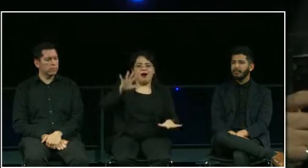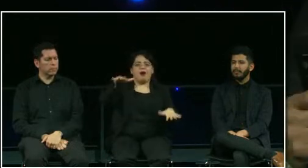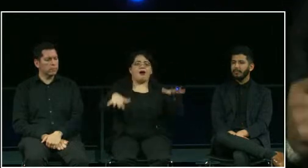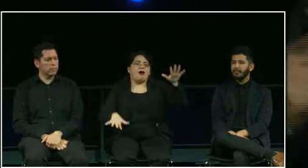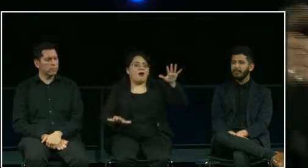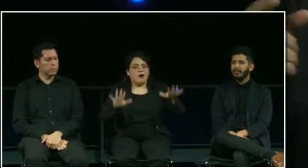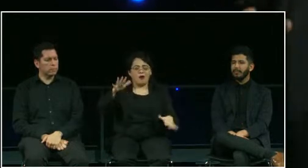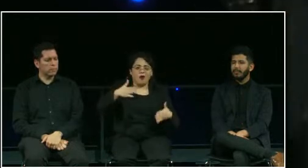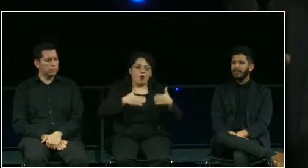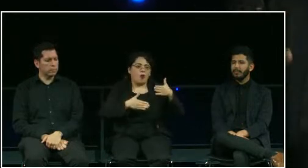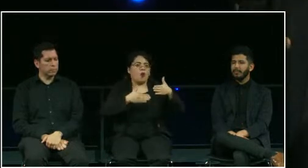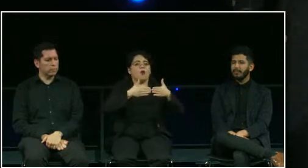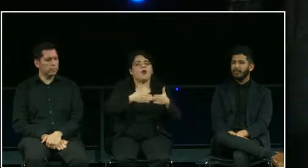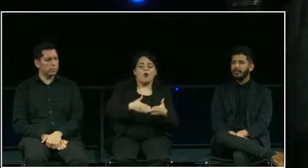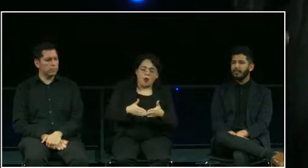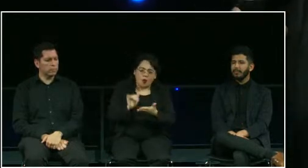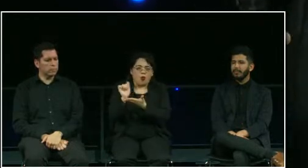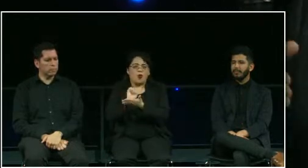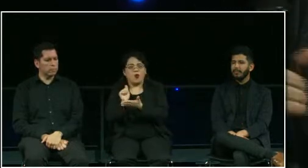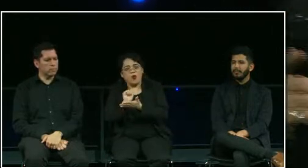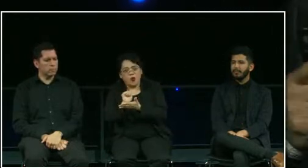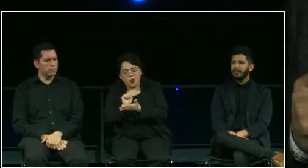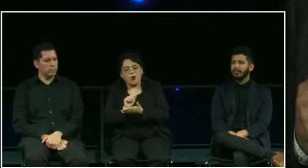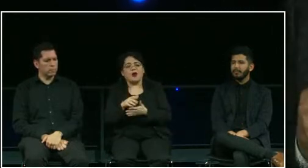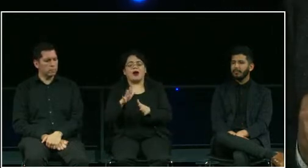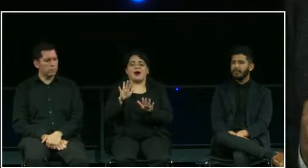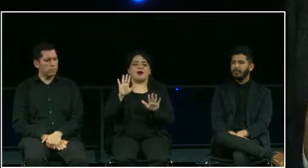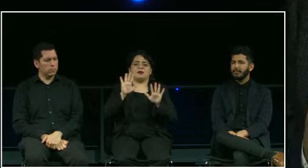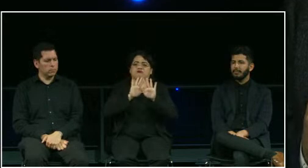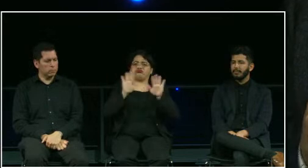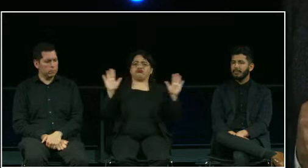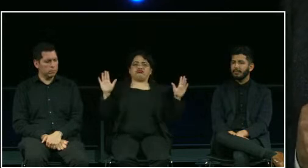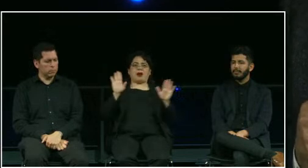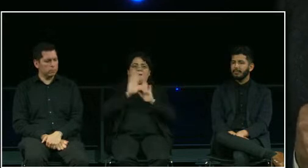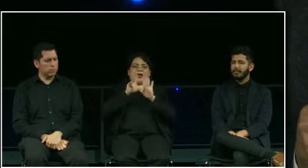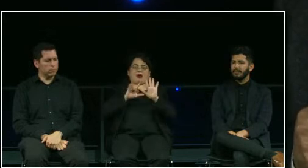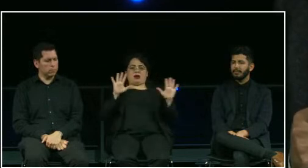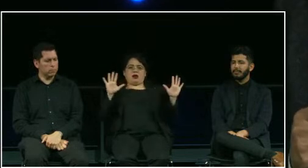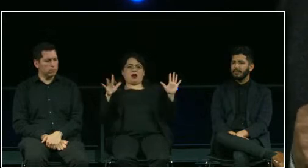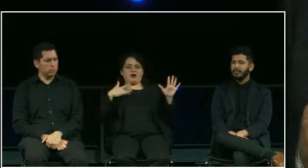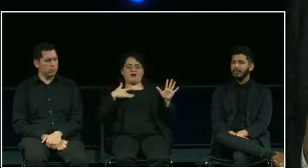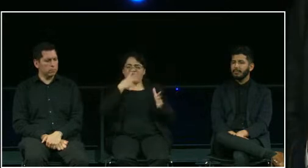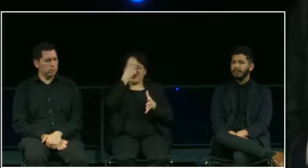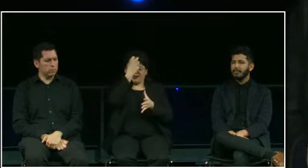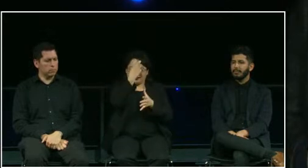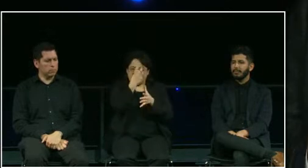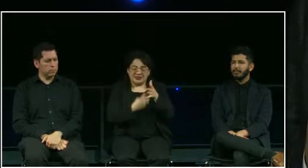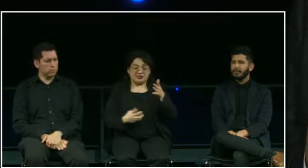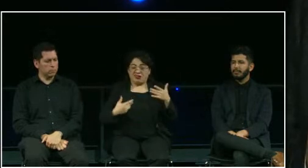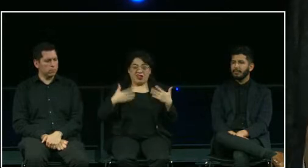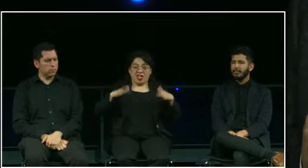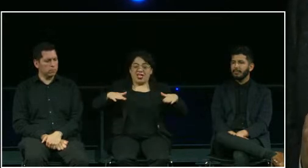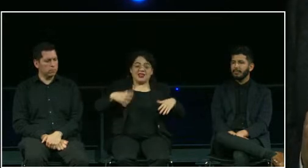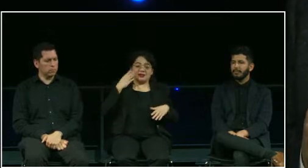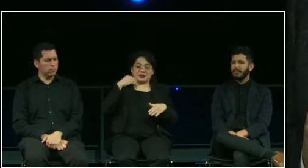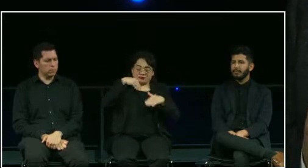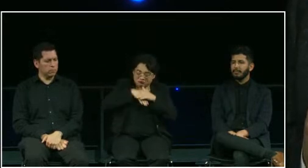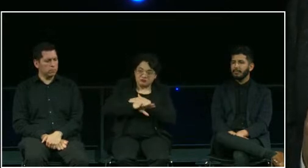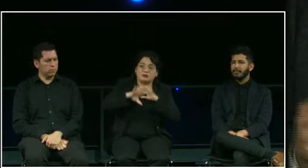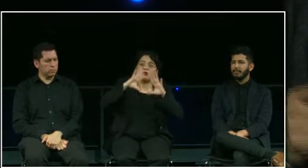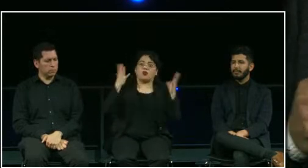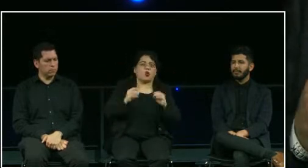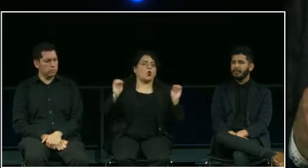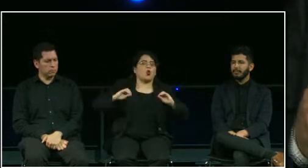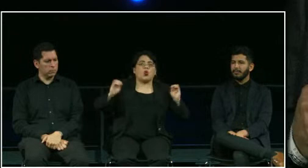animation style, mixed with the boat and the backgrounds, is like it did create something that people hadn't lived in and been in before. And I